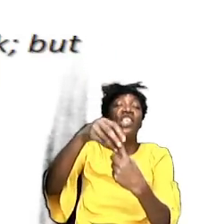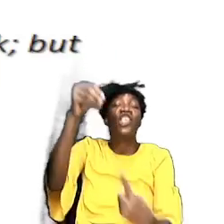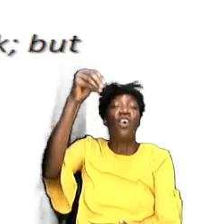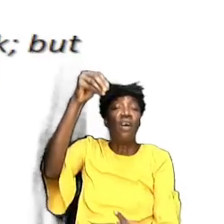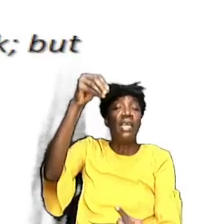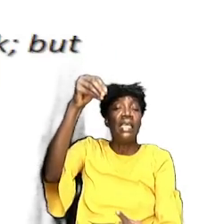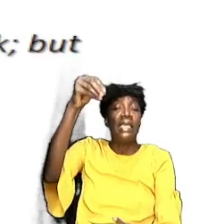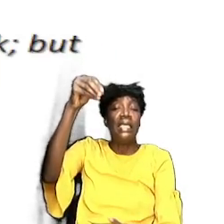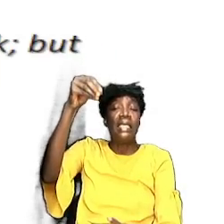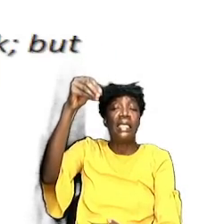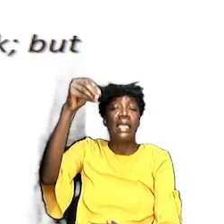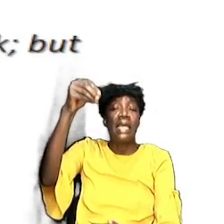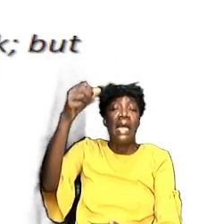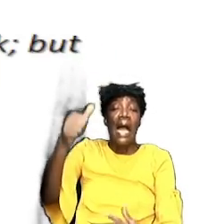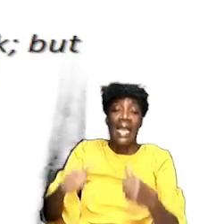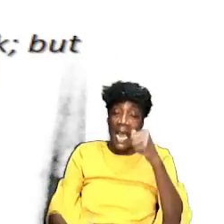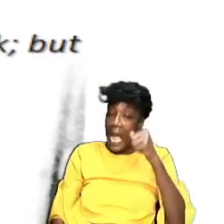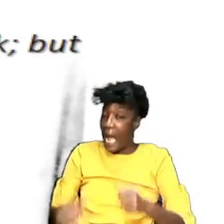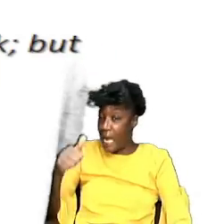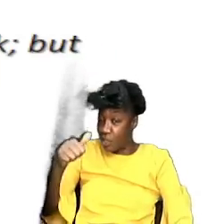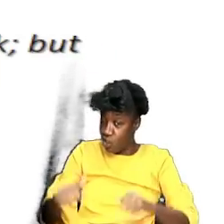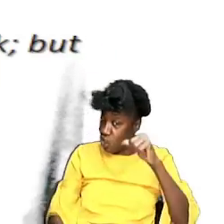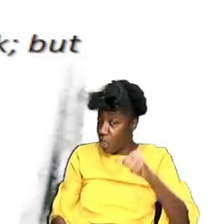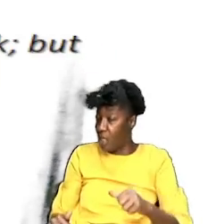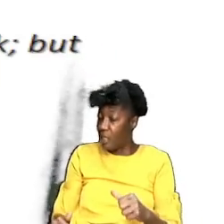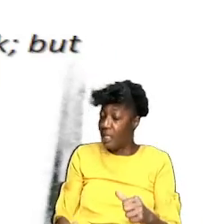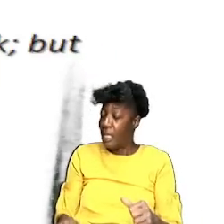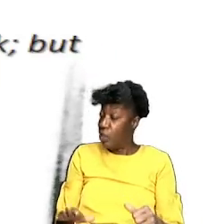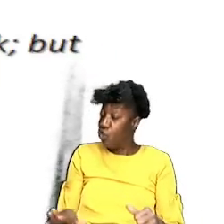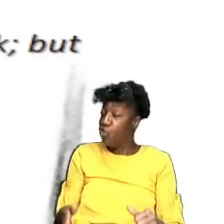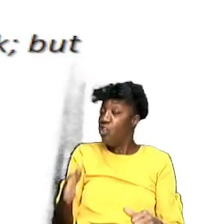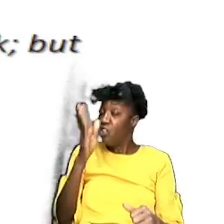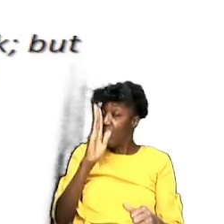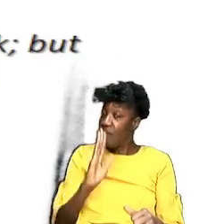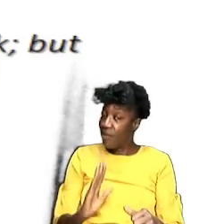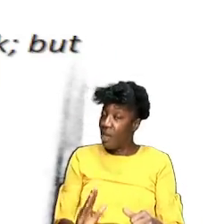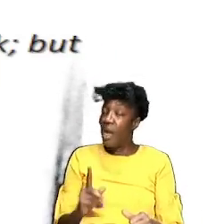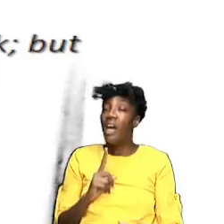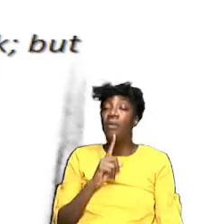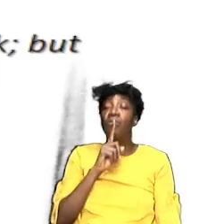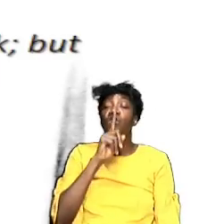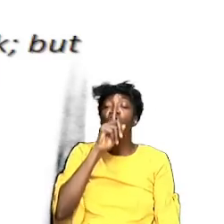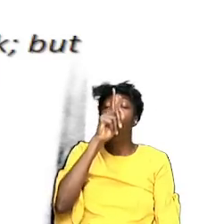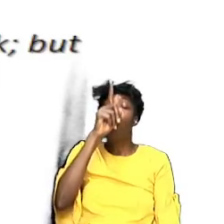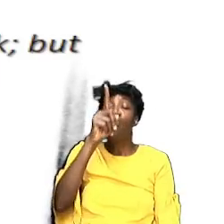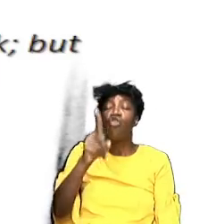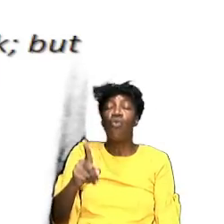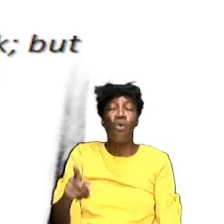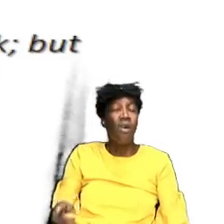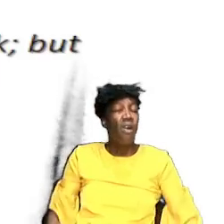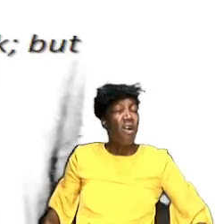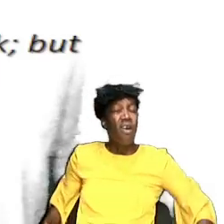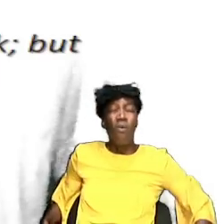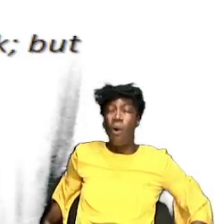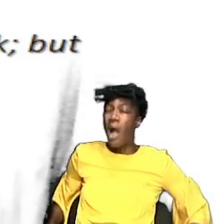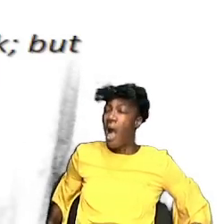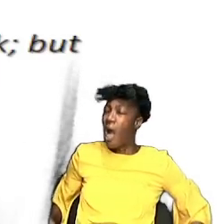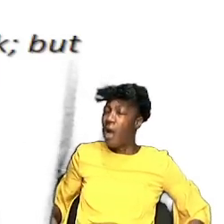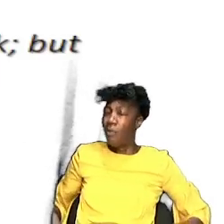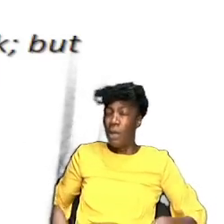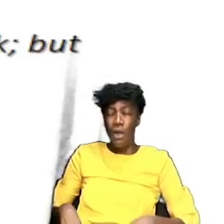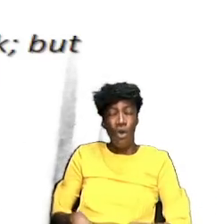day. And that is why as children of God, we have to ensure that we have our loins girded about with truth and